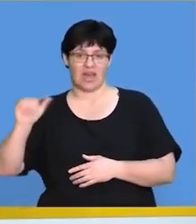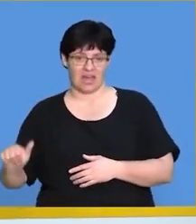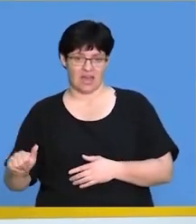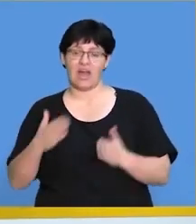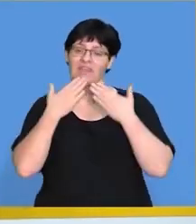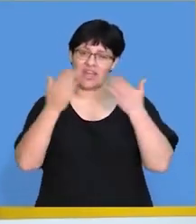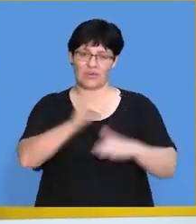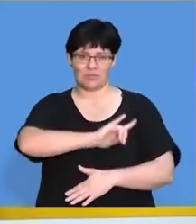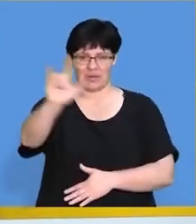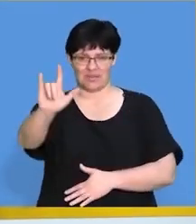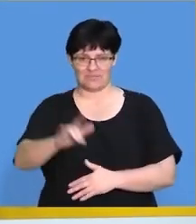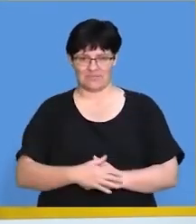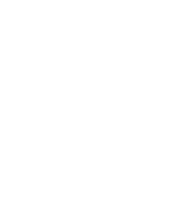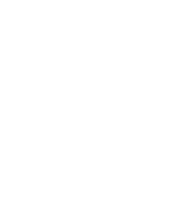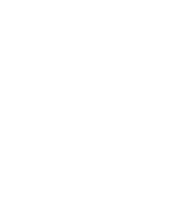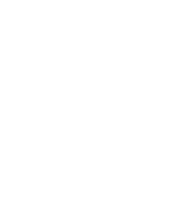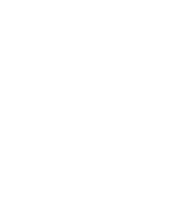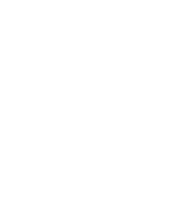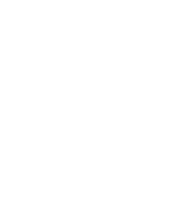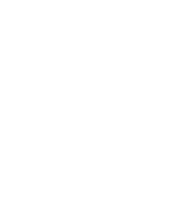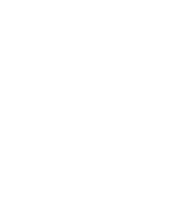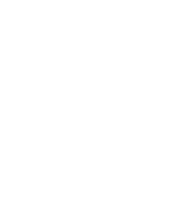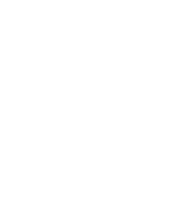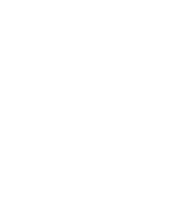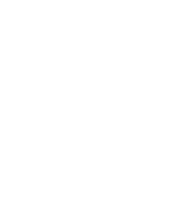Nicola, thank you and goodbye.